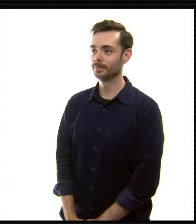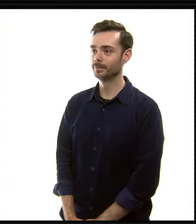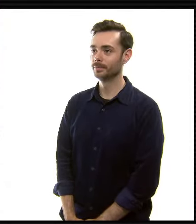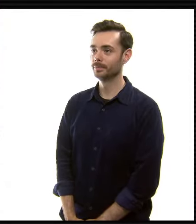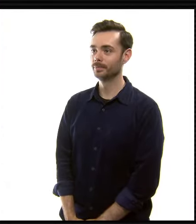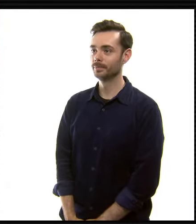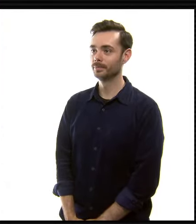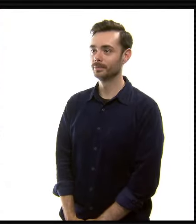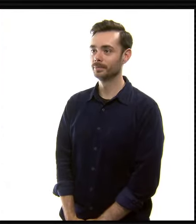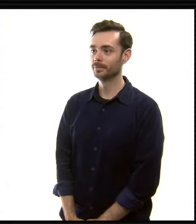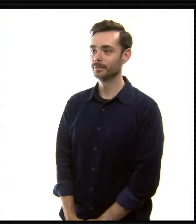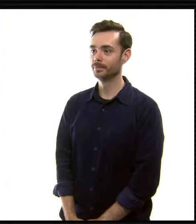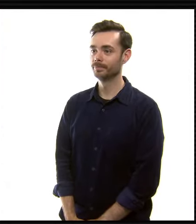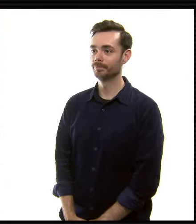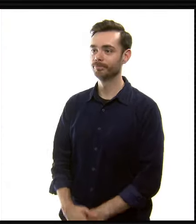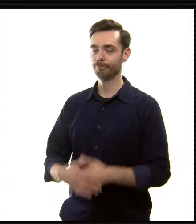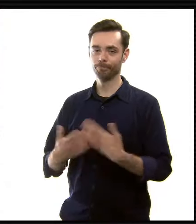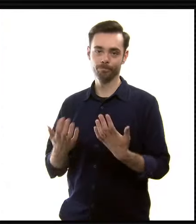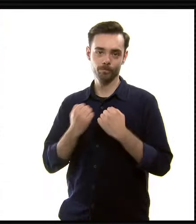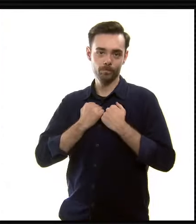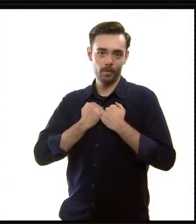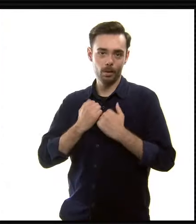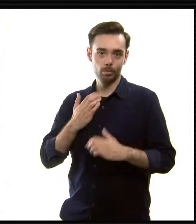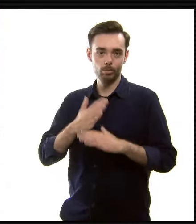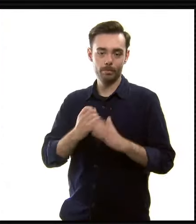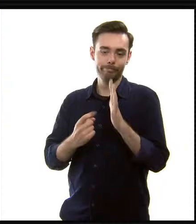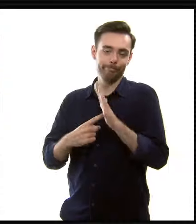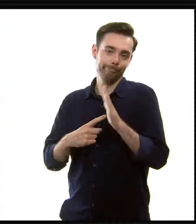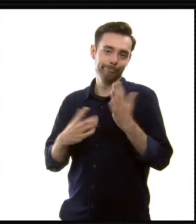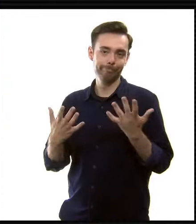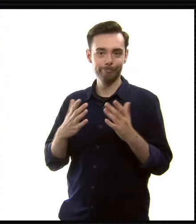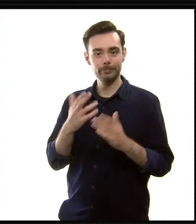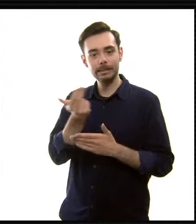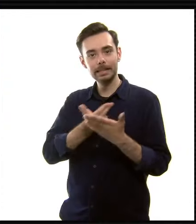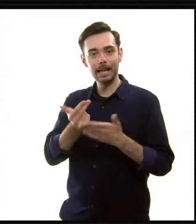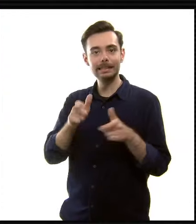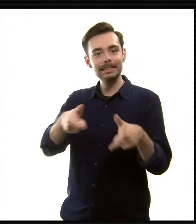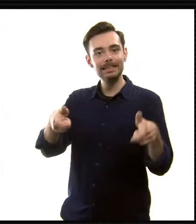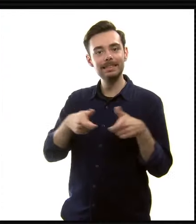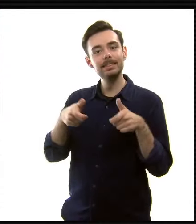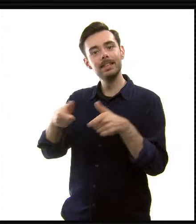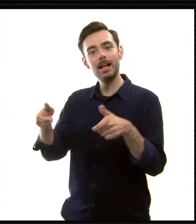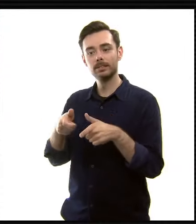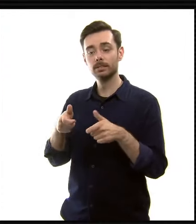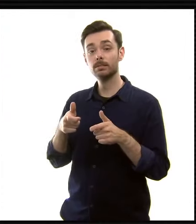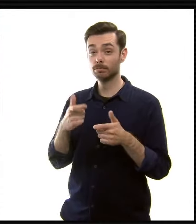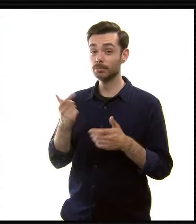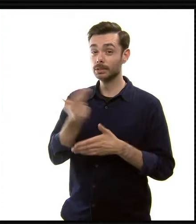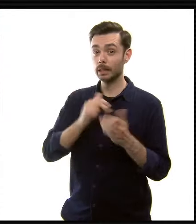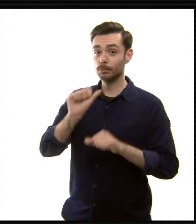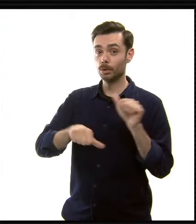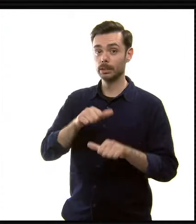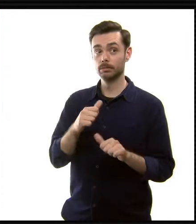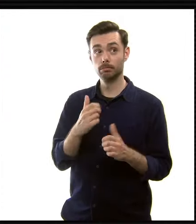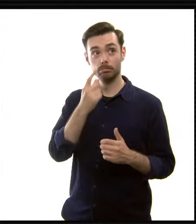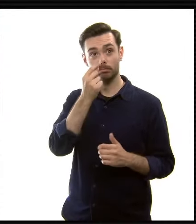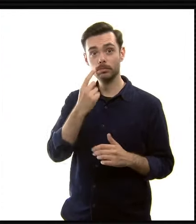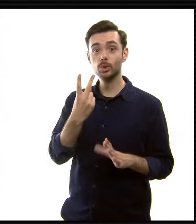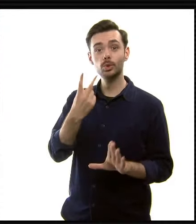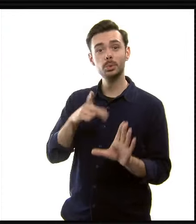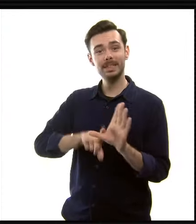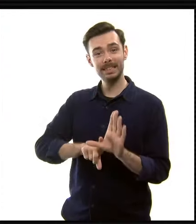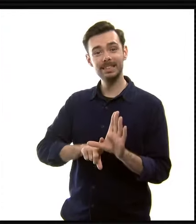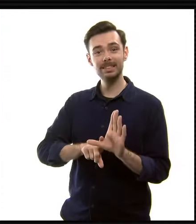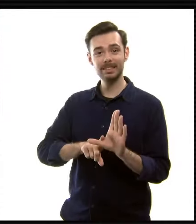The main part of our job is, of course, designing LEGO sets. It can take us up to 2 years from start to finish to develop a full LEGO